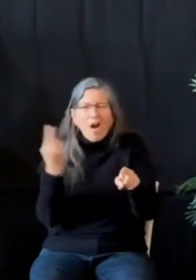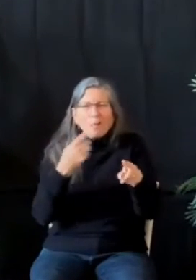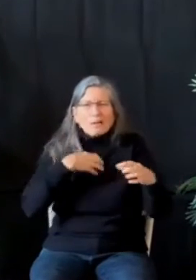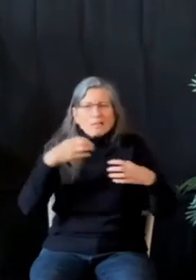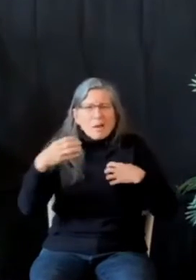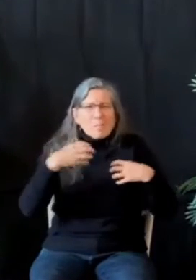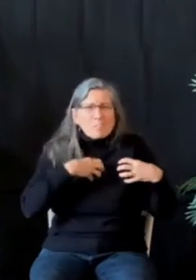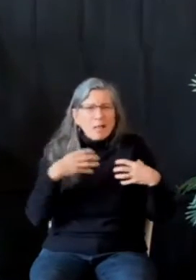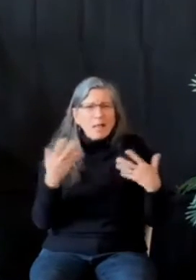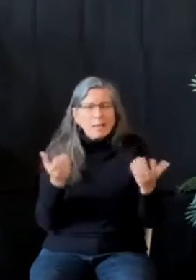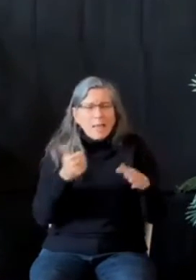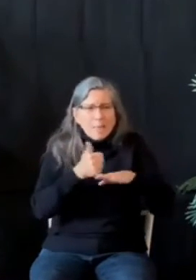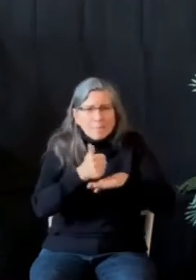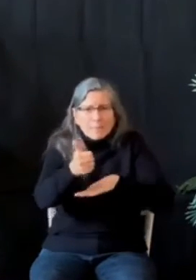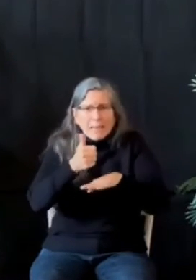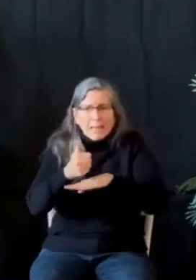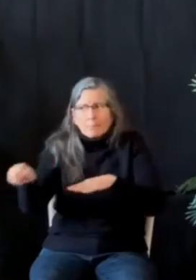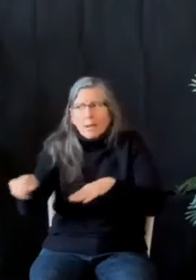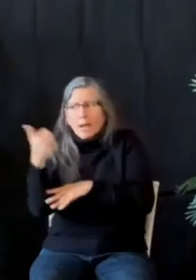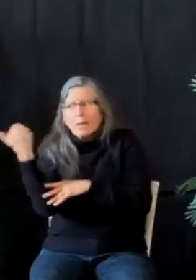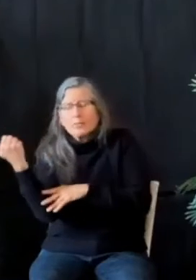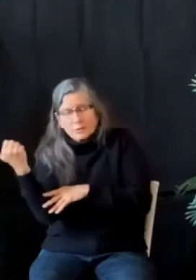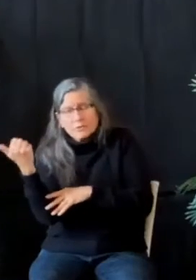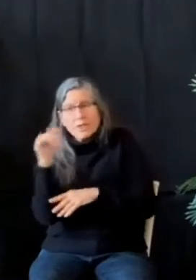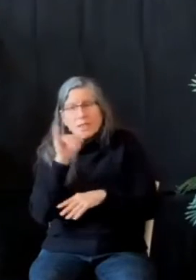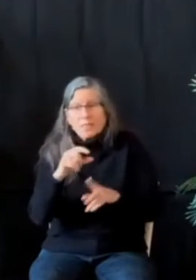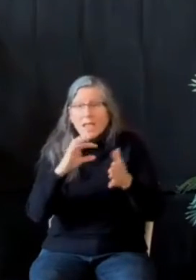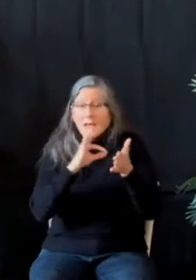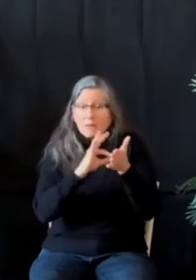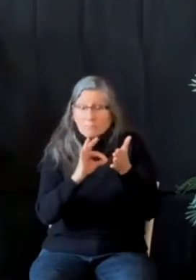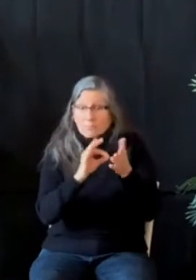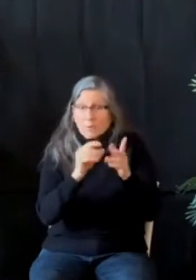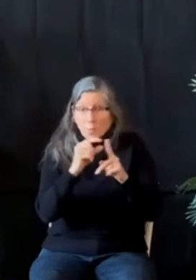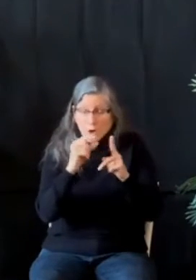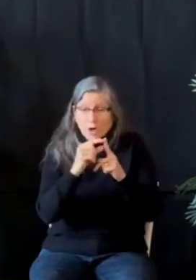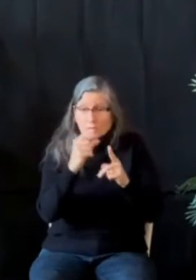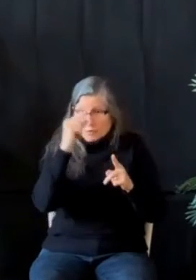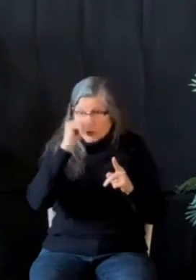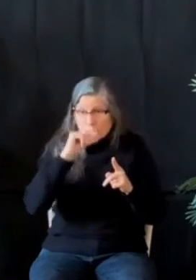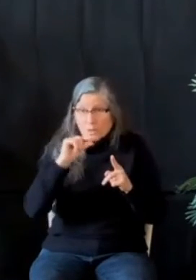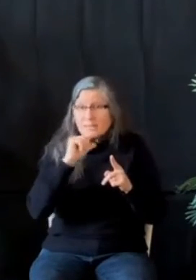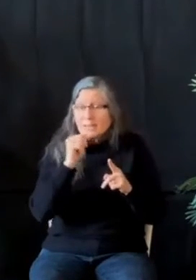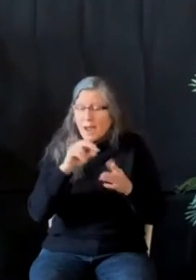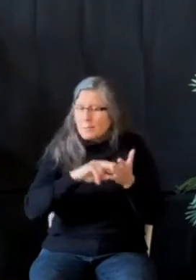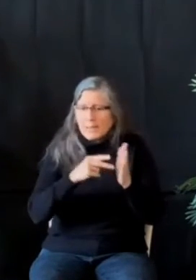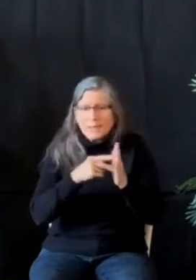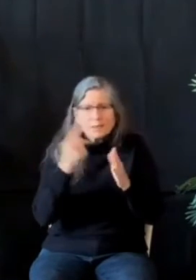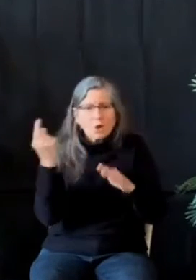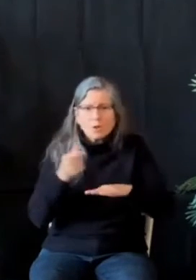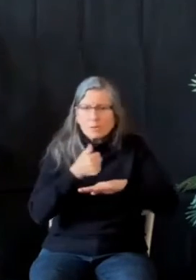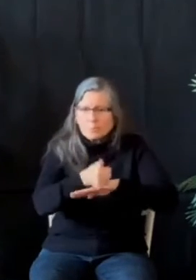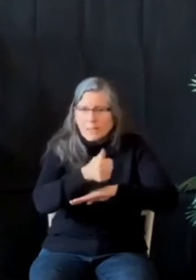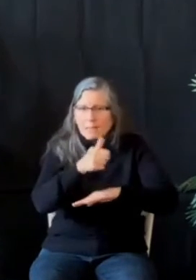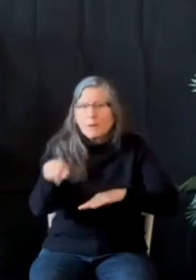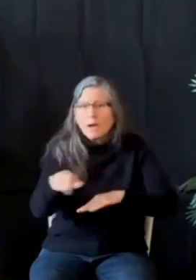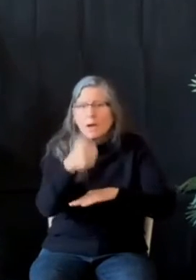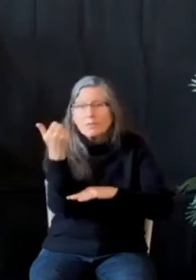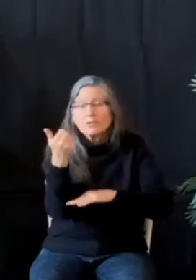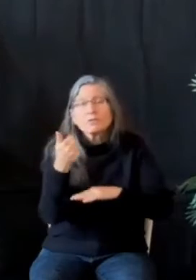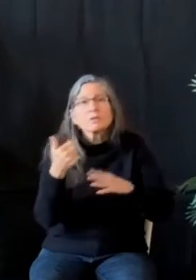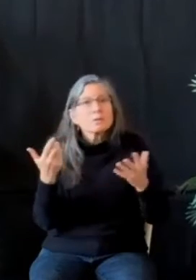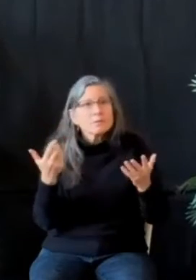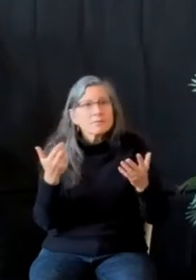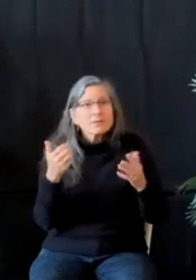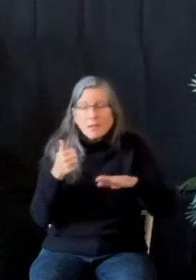what? Blame others. That word in the Greek doesn't just mean to blame others. It means to blame fate.